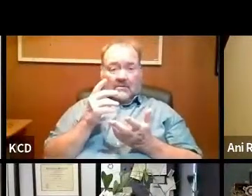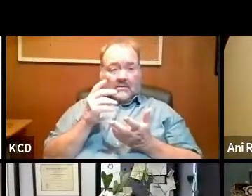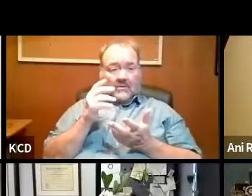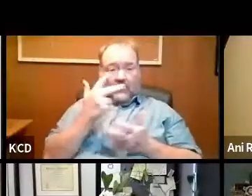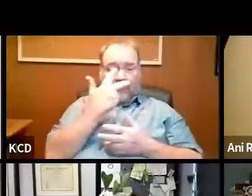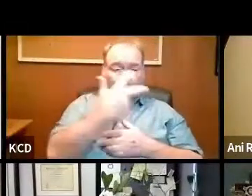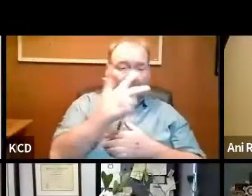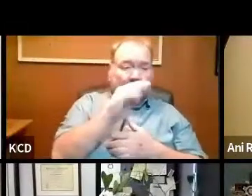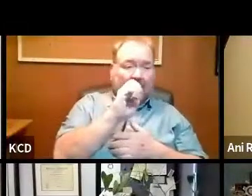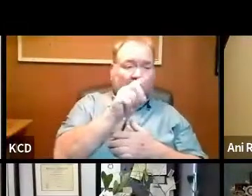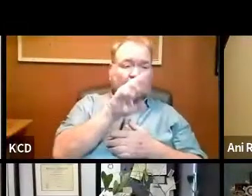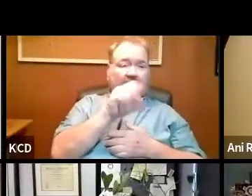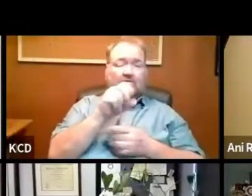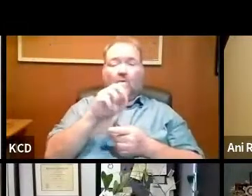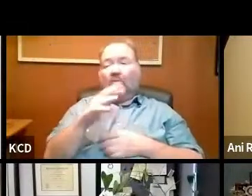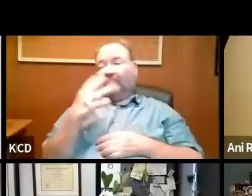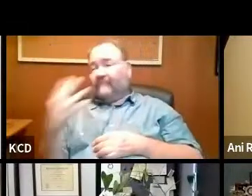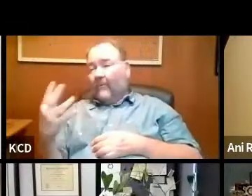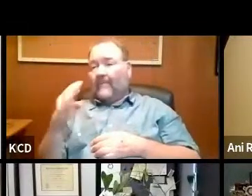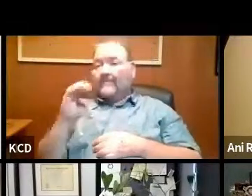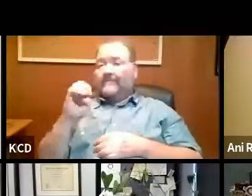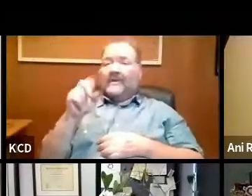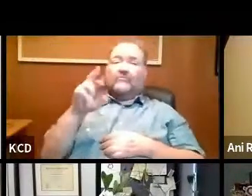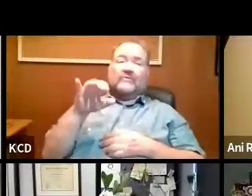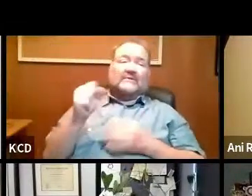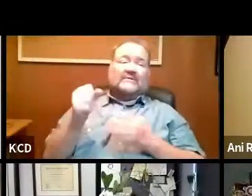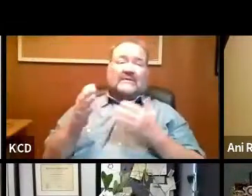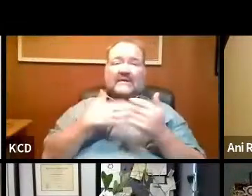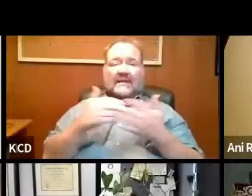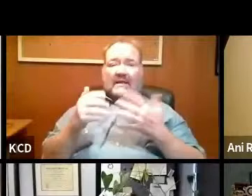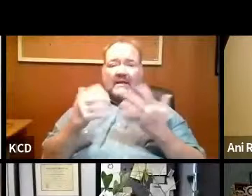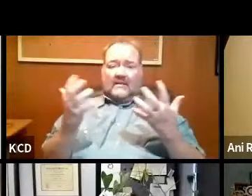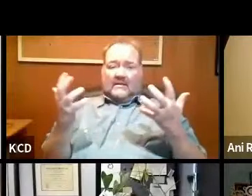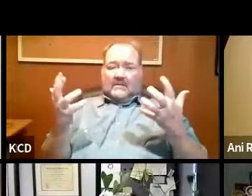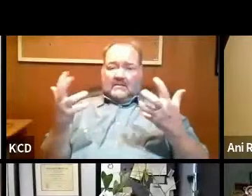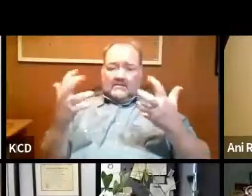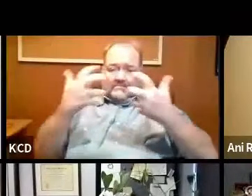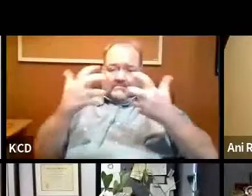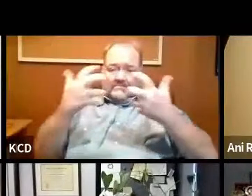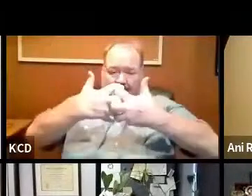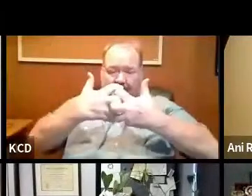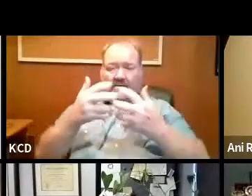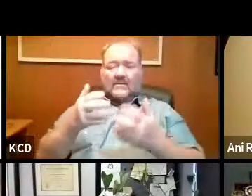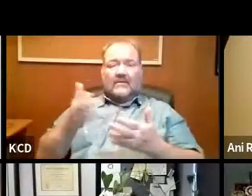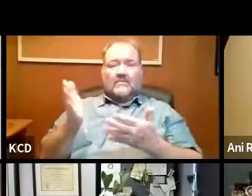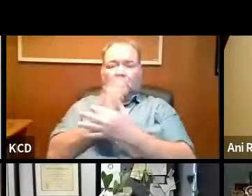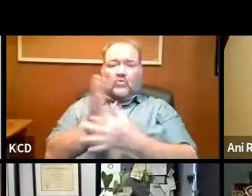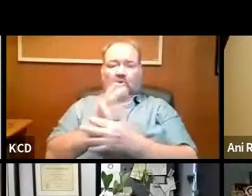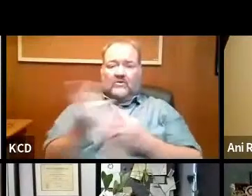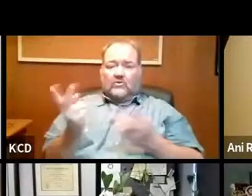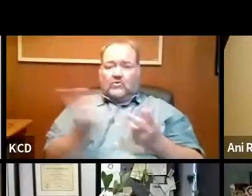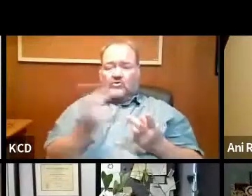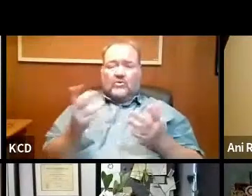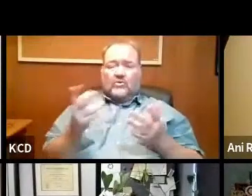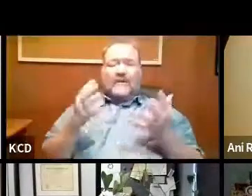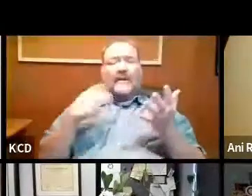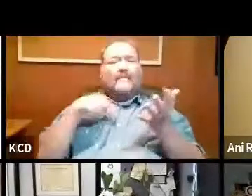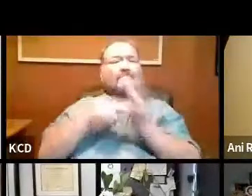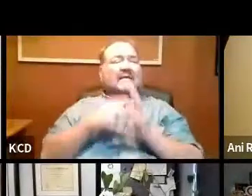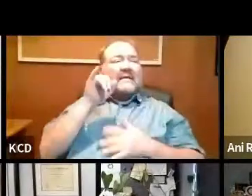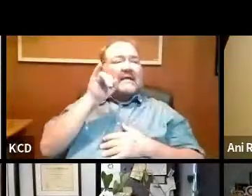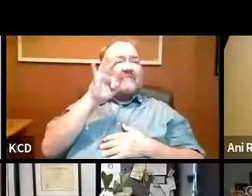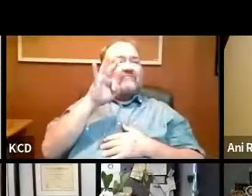3 metrics or 4, is the interaction between them, meaning that if